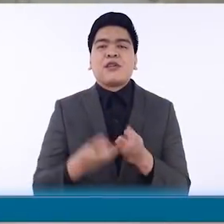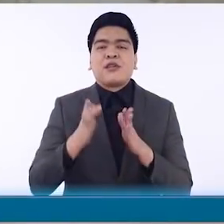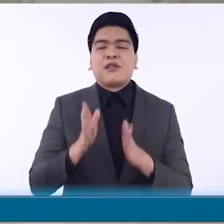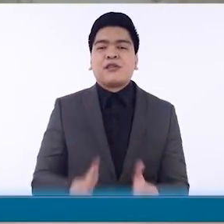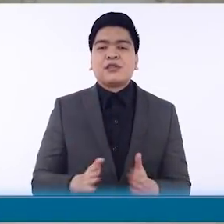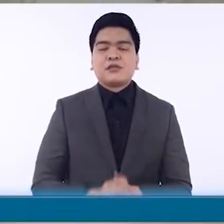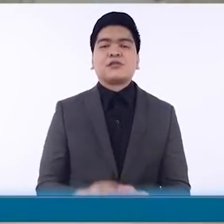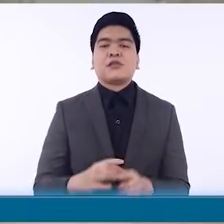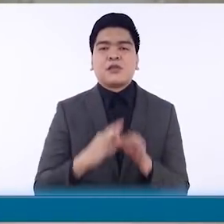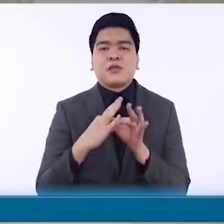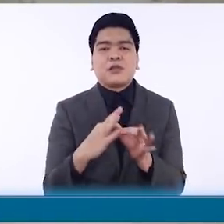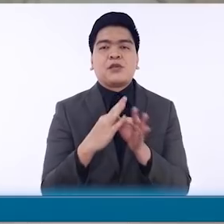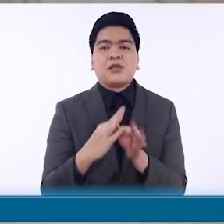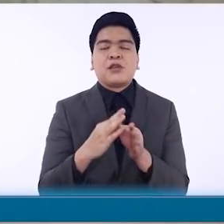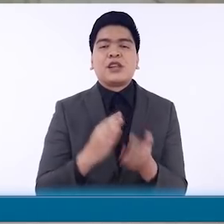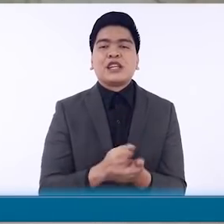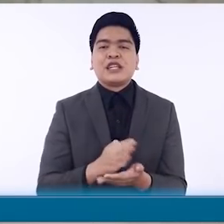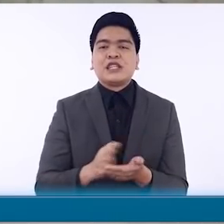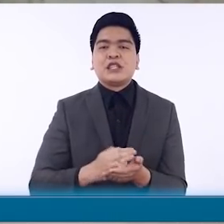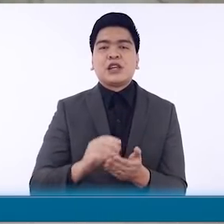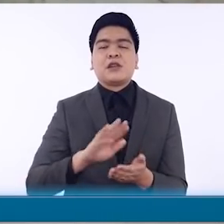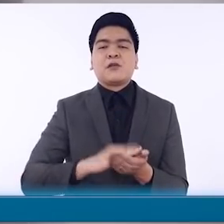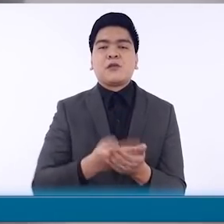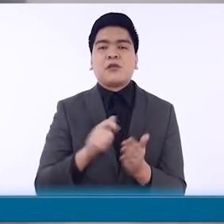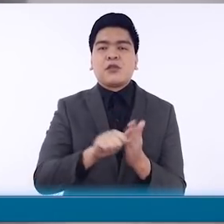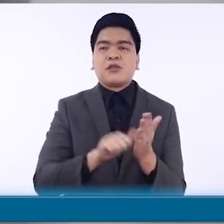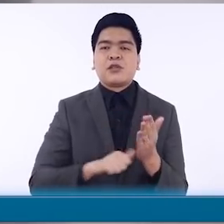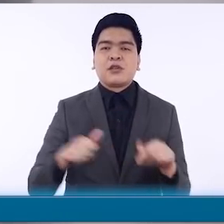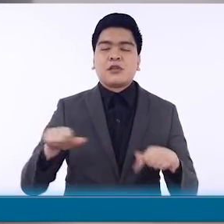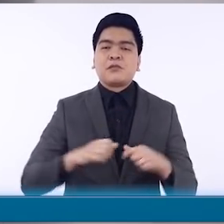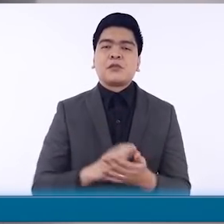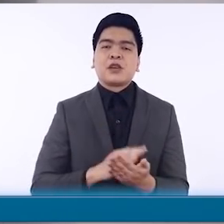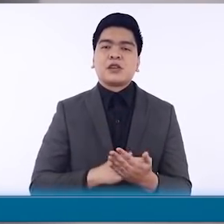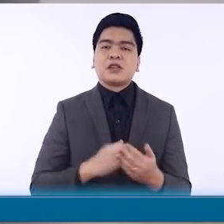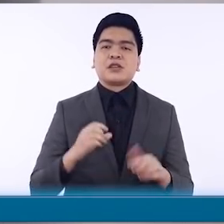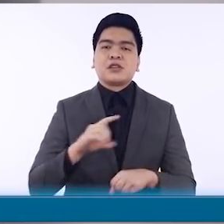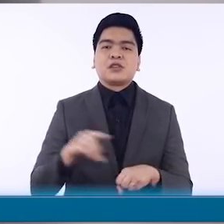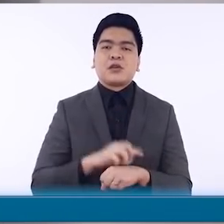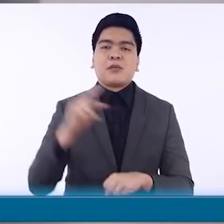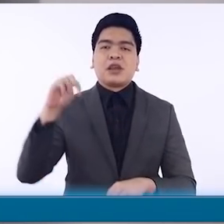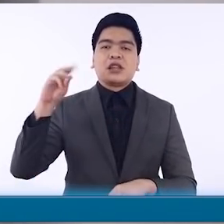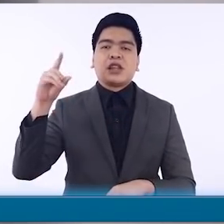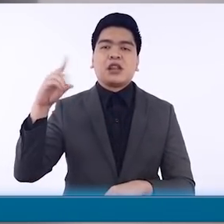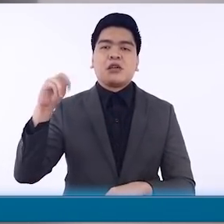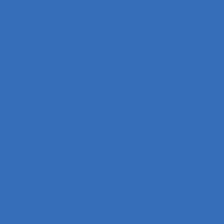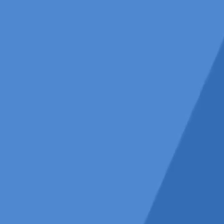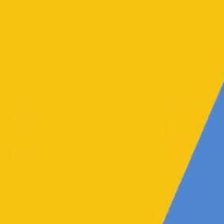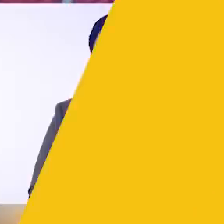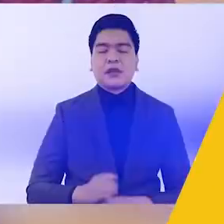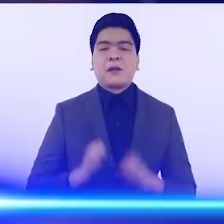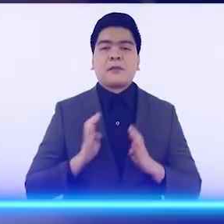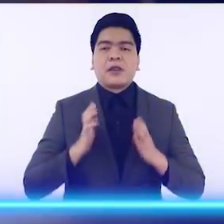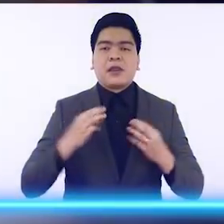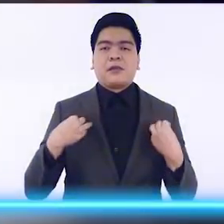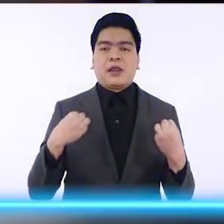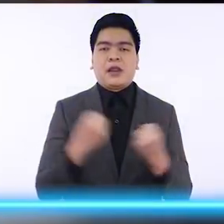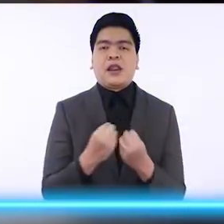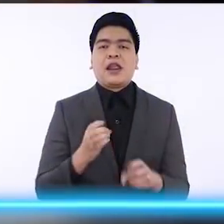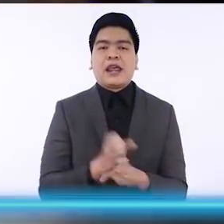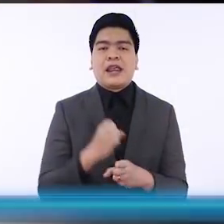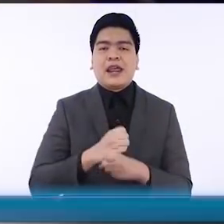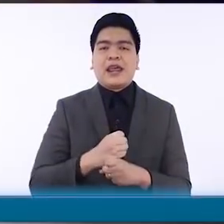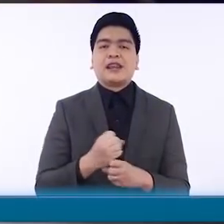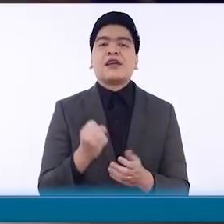Mrs. Chef allowed married couples to share their own home recipes in the district of Maguindanao. Binhi